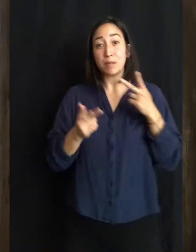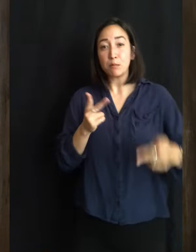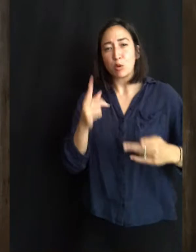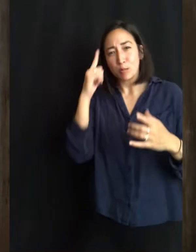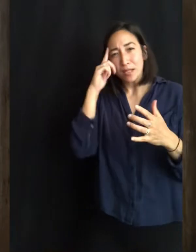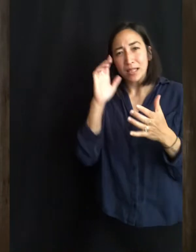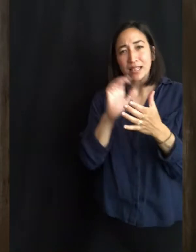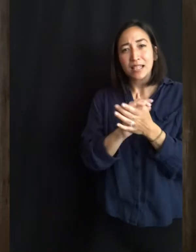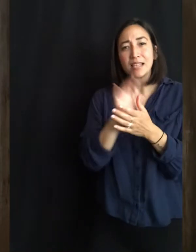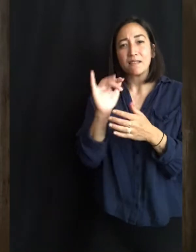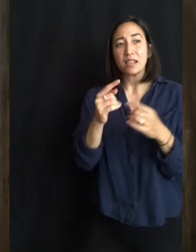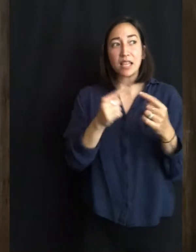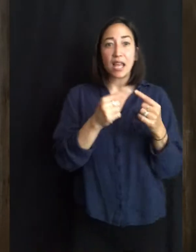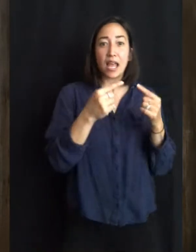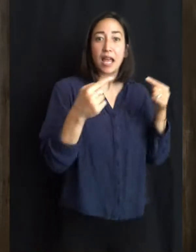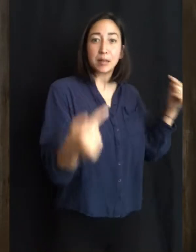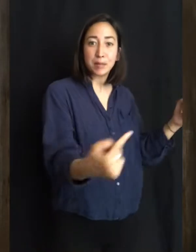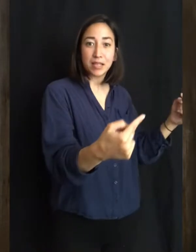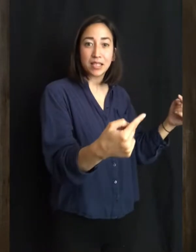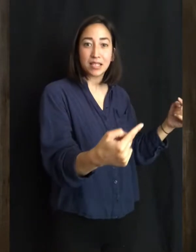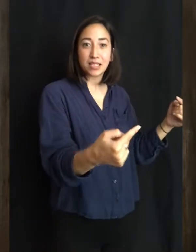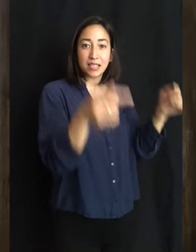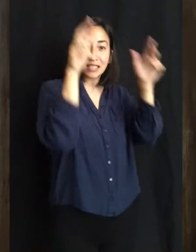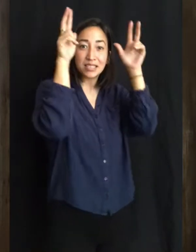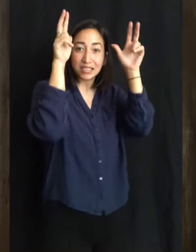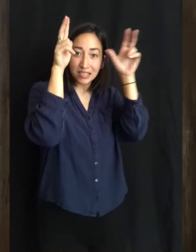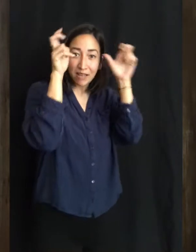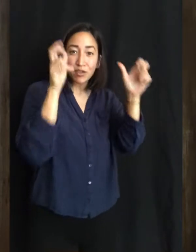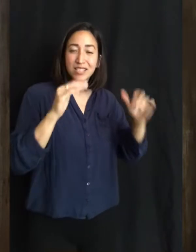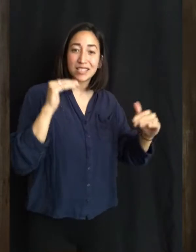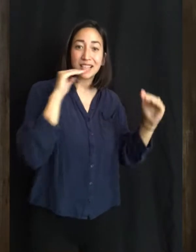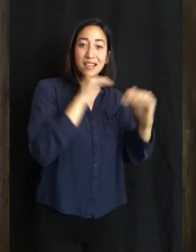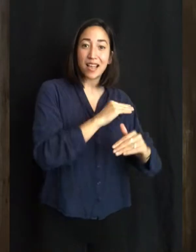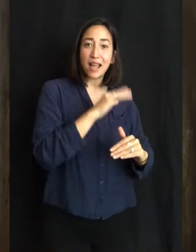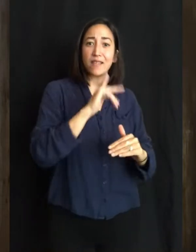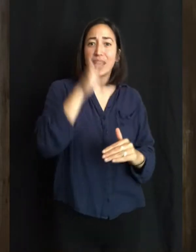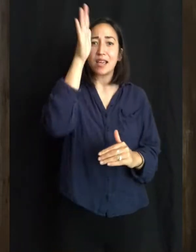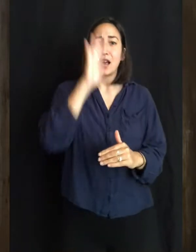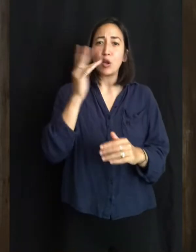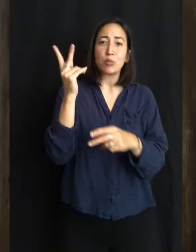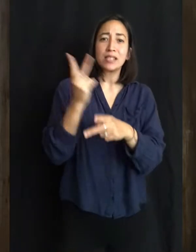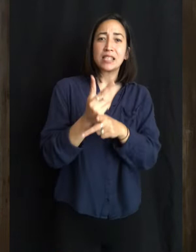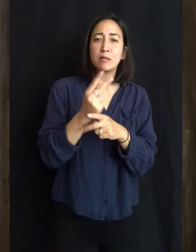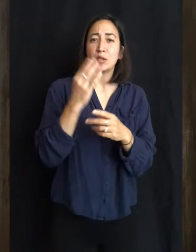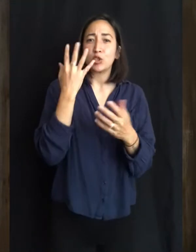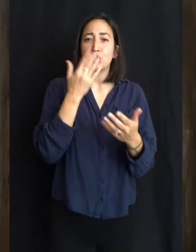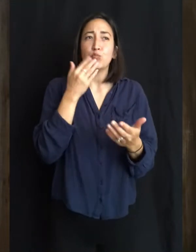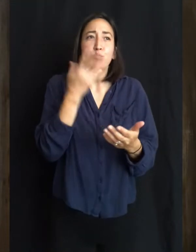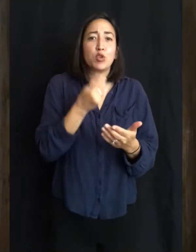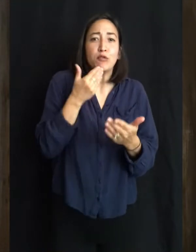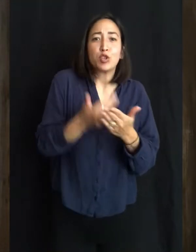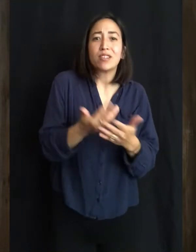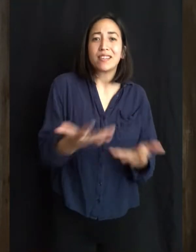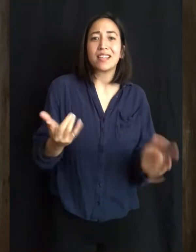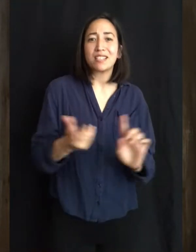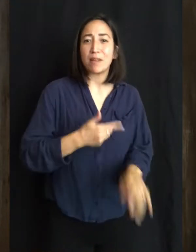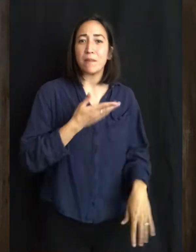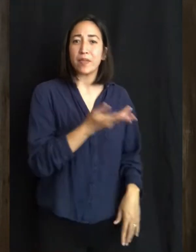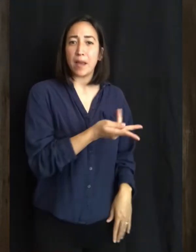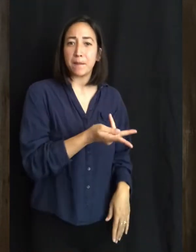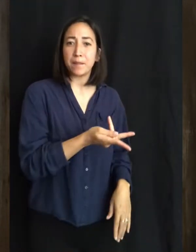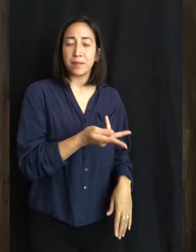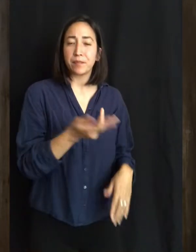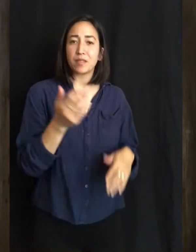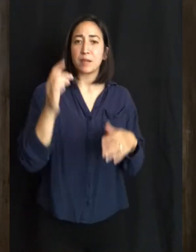holding out on them. They willfully gave themselves over to this lie, and in doing so created